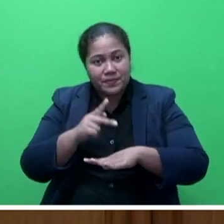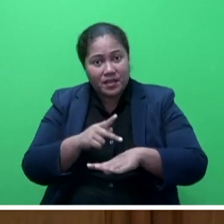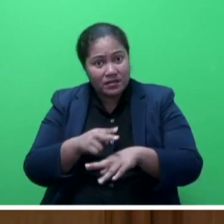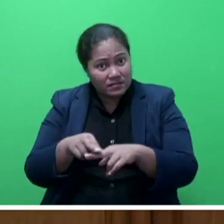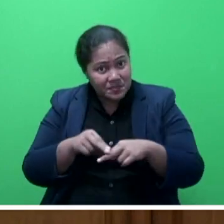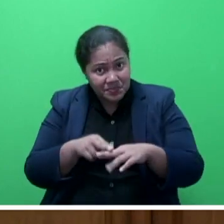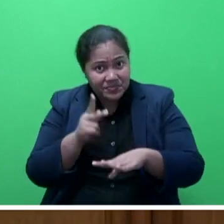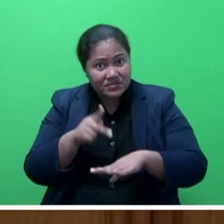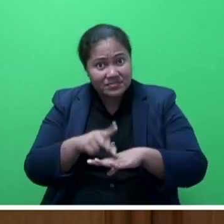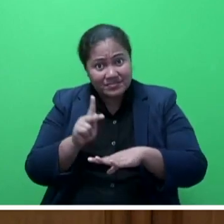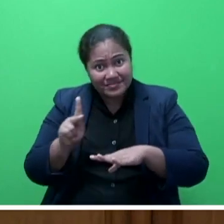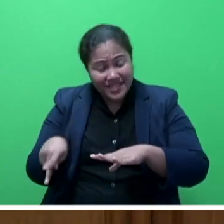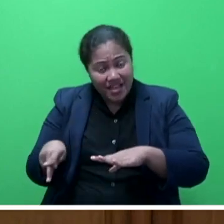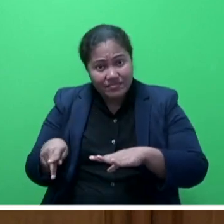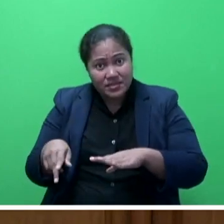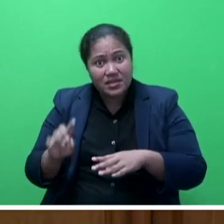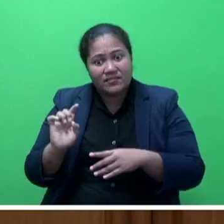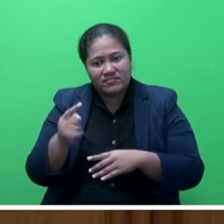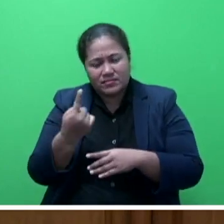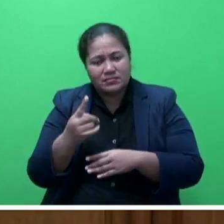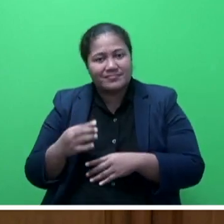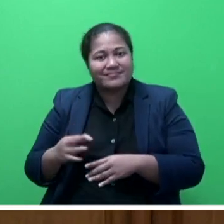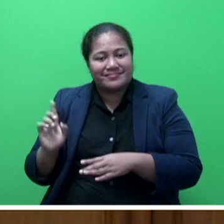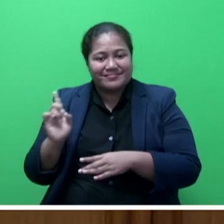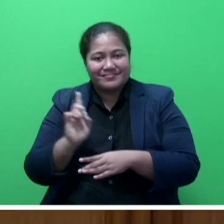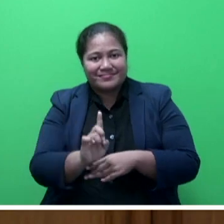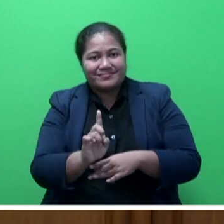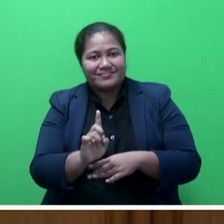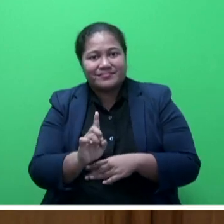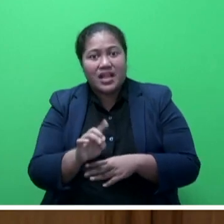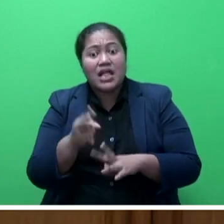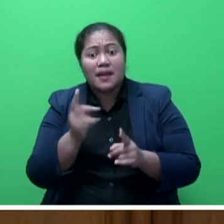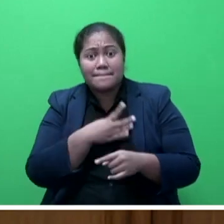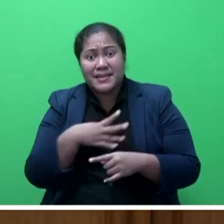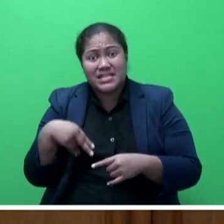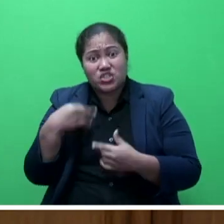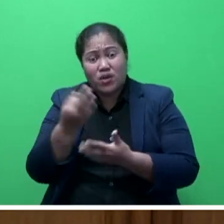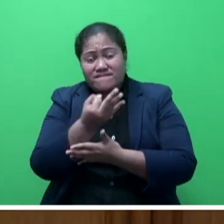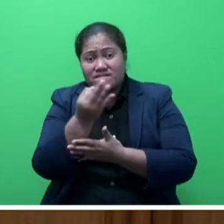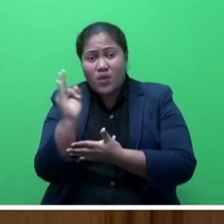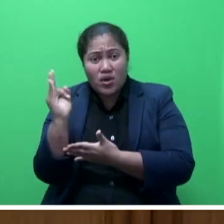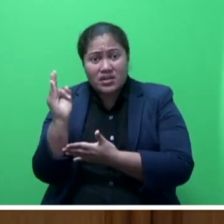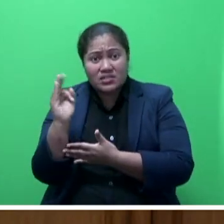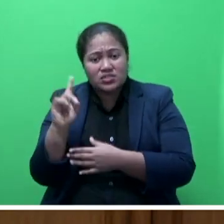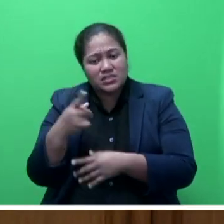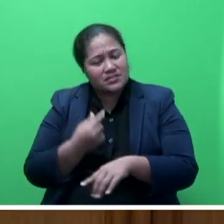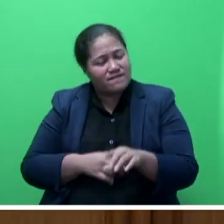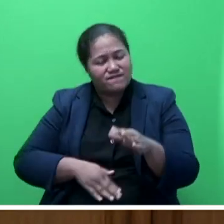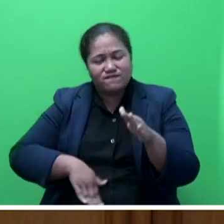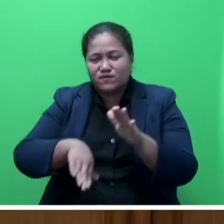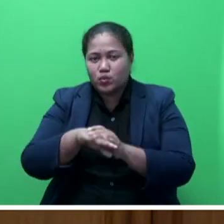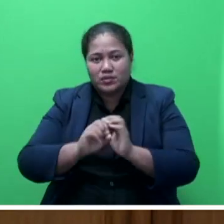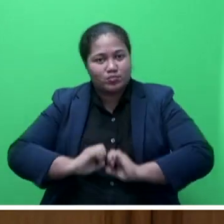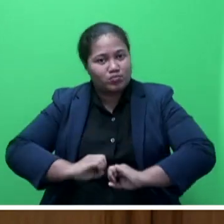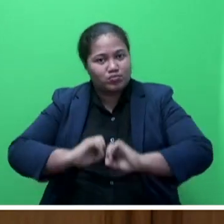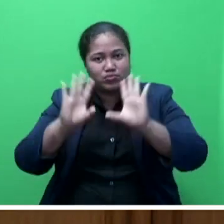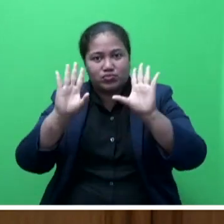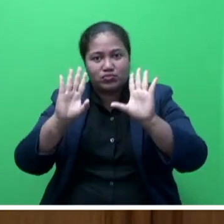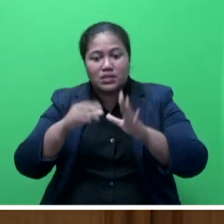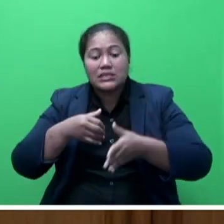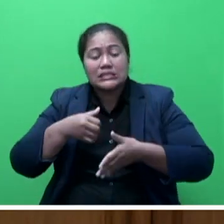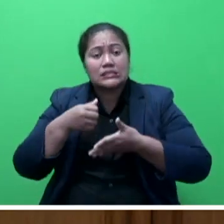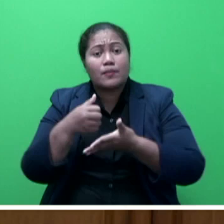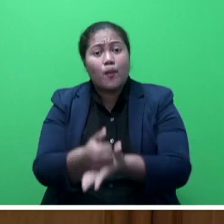steps, and I am pleased to advise that the Ministry of Forestry is fully committed to supporting government's